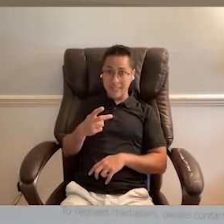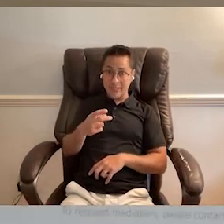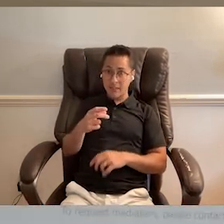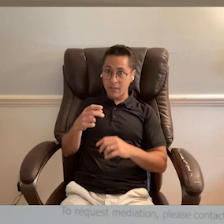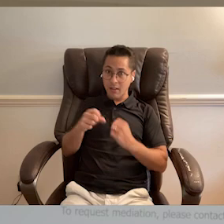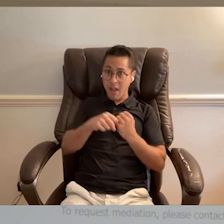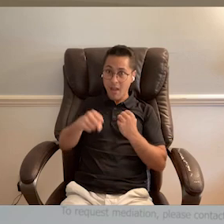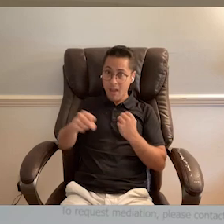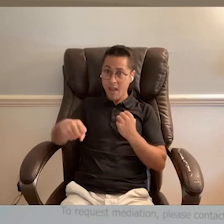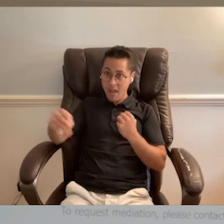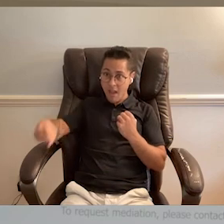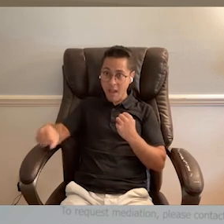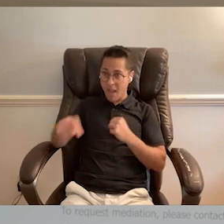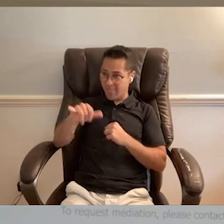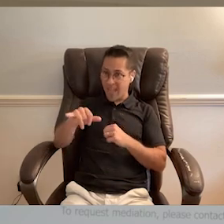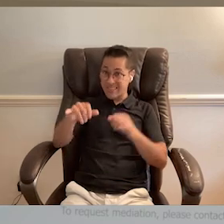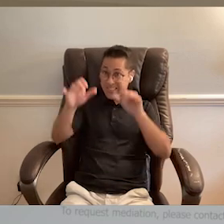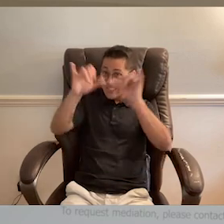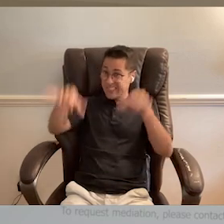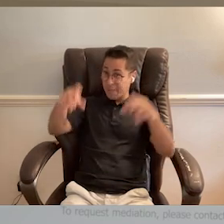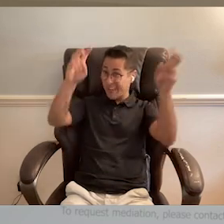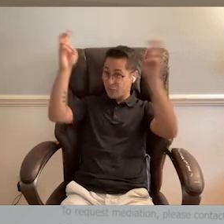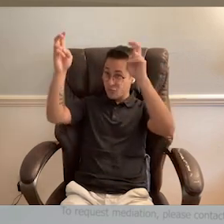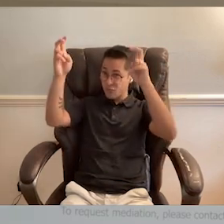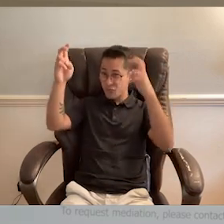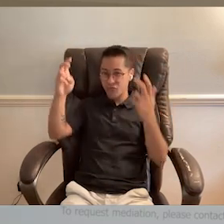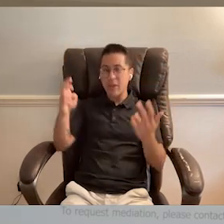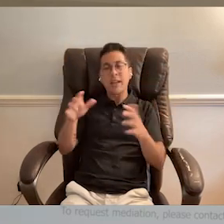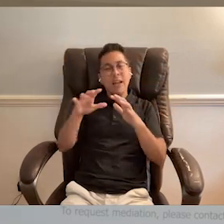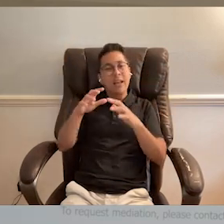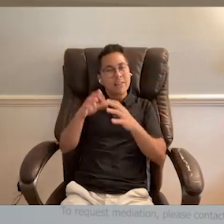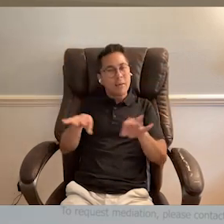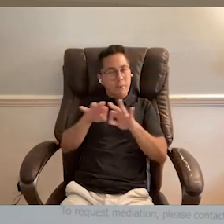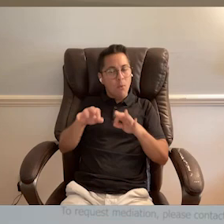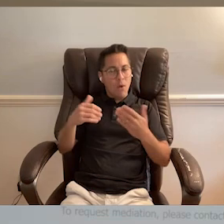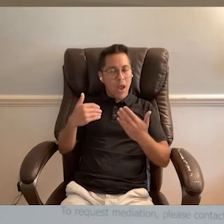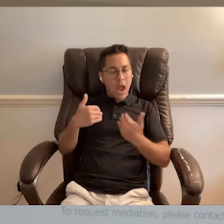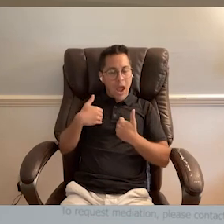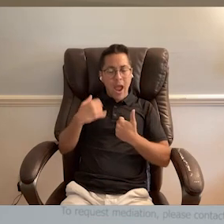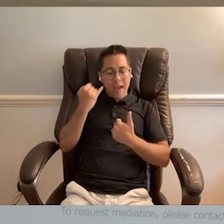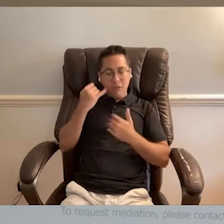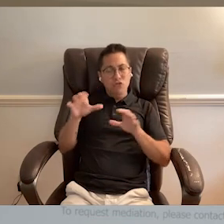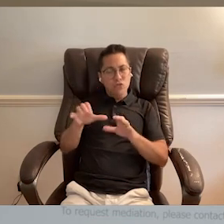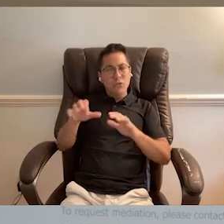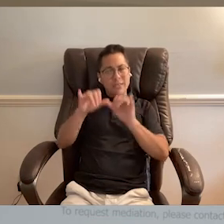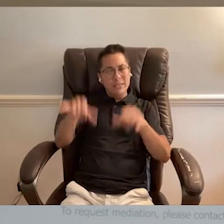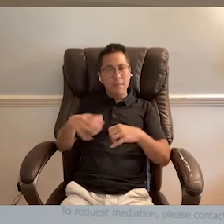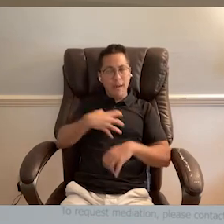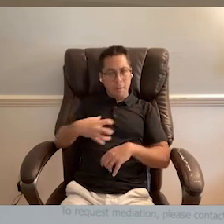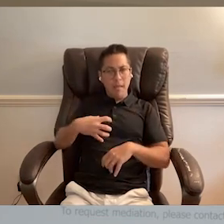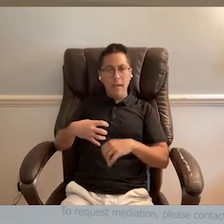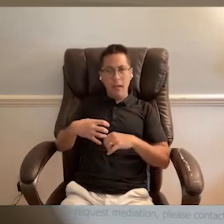systemic, it's important though to have, if you're gonna do a systemic complaint, you need to know what